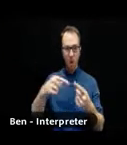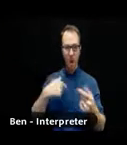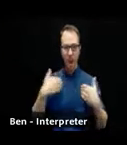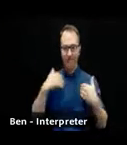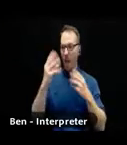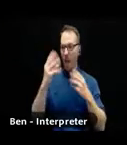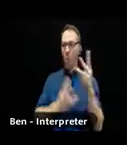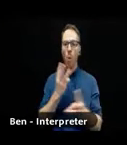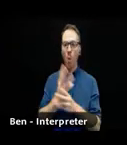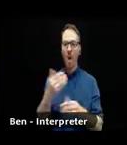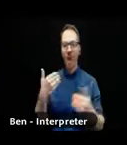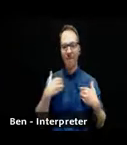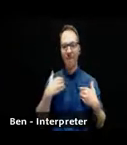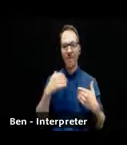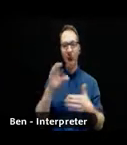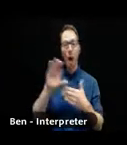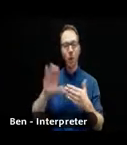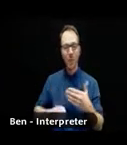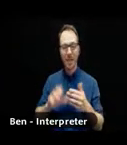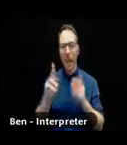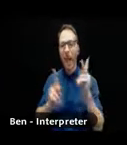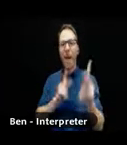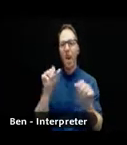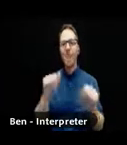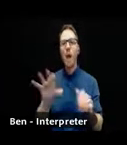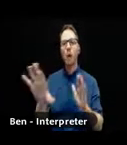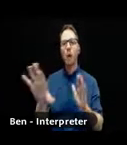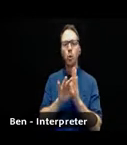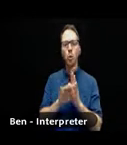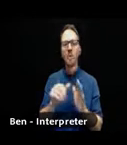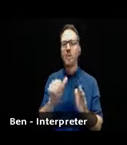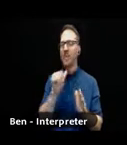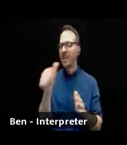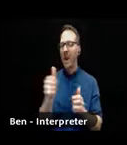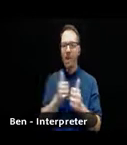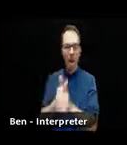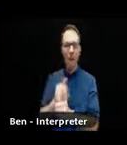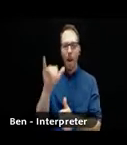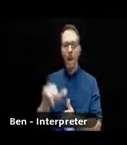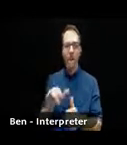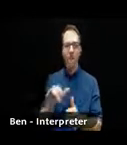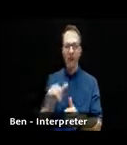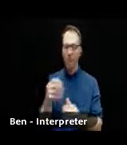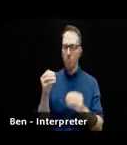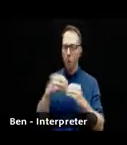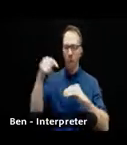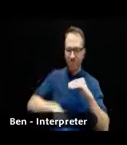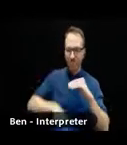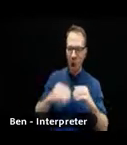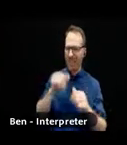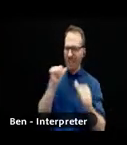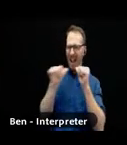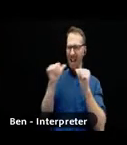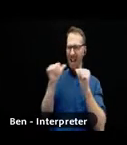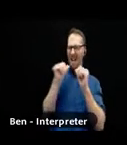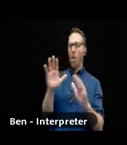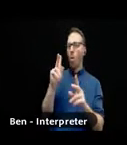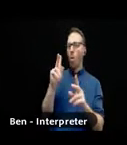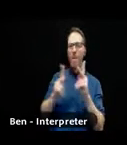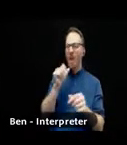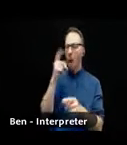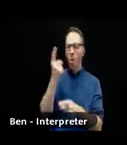are consequences that people may choose to not undergo by doubling down on their denial. Those folks aren't ripe for a